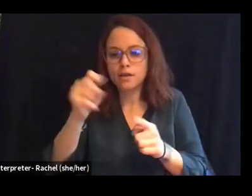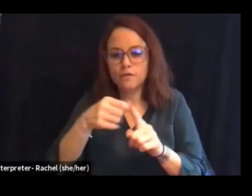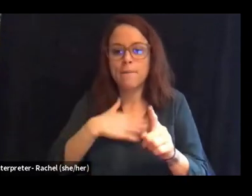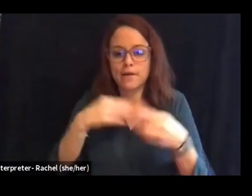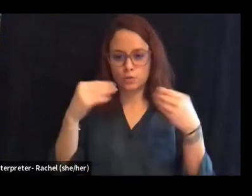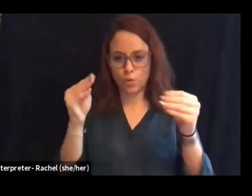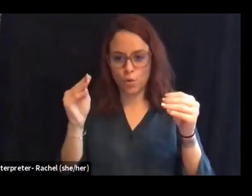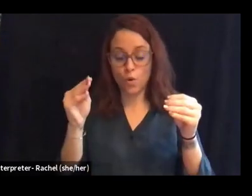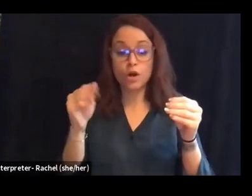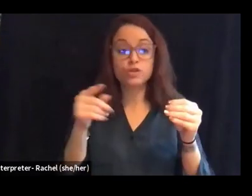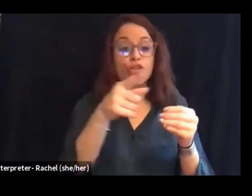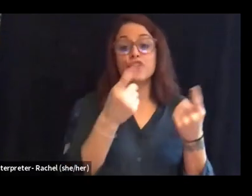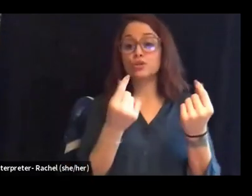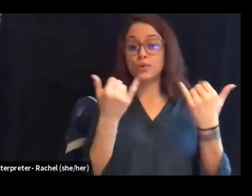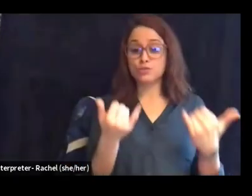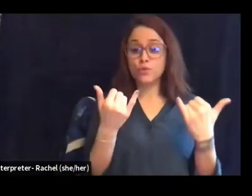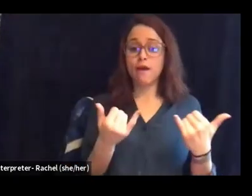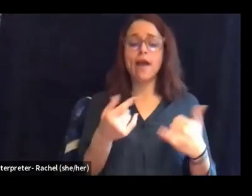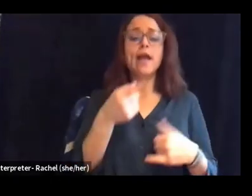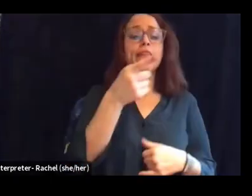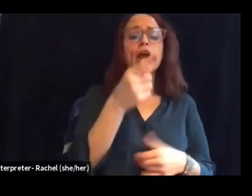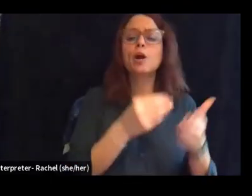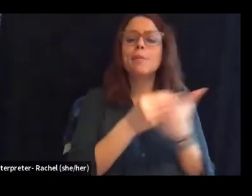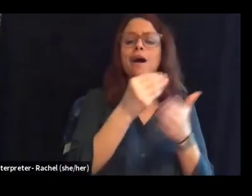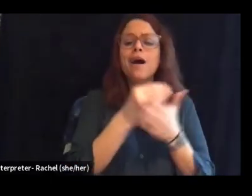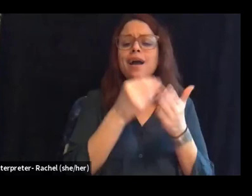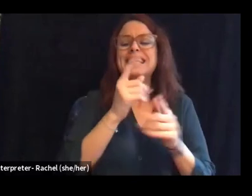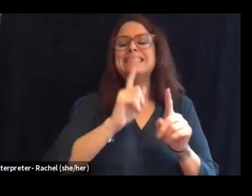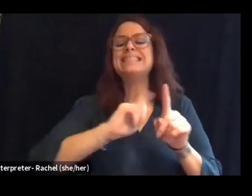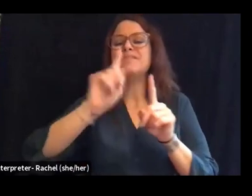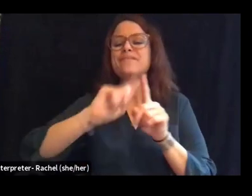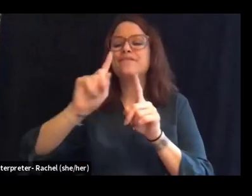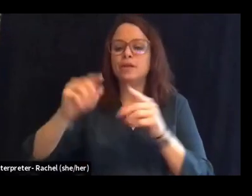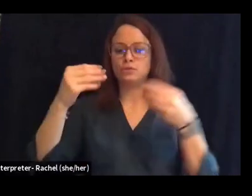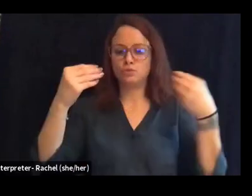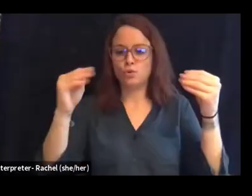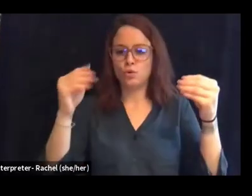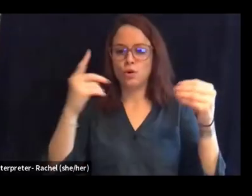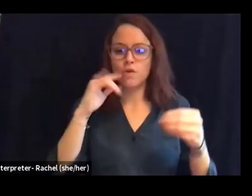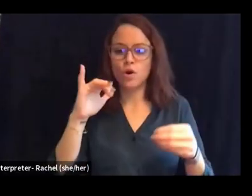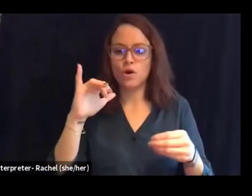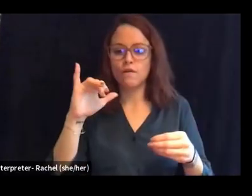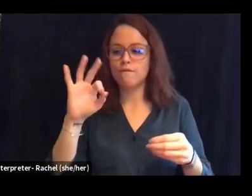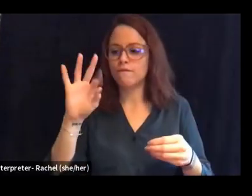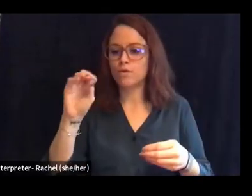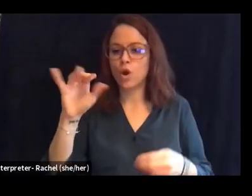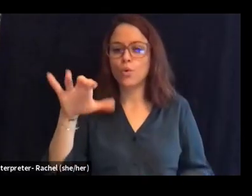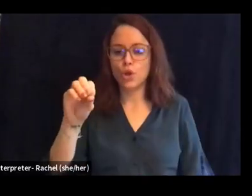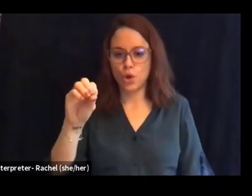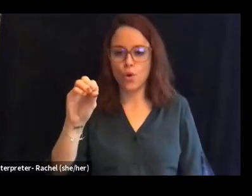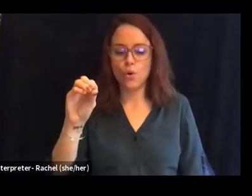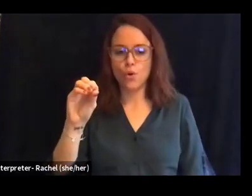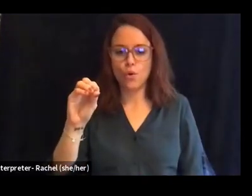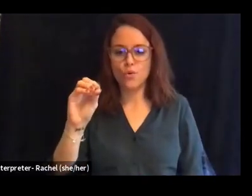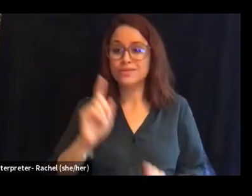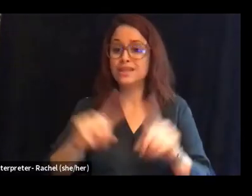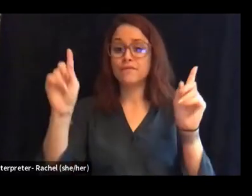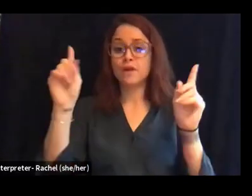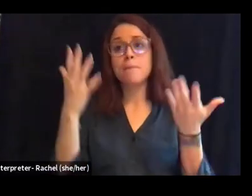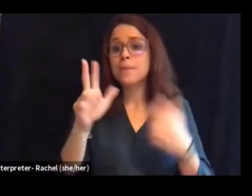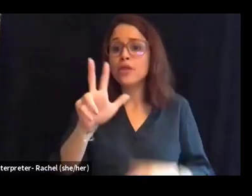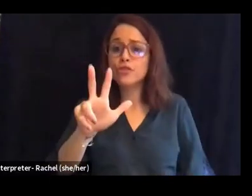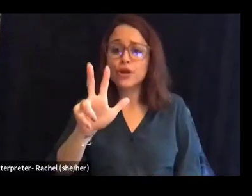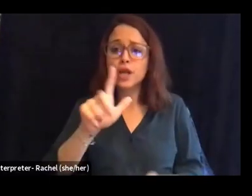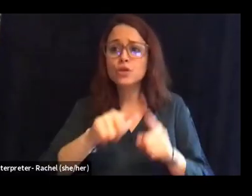frozen yogurt at yogurt shops outside their local neighborhood. So they're going to Yogurt Tech, we talked before, which is probably 3 to 4